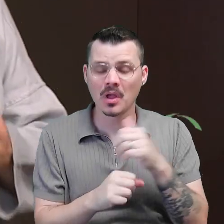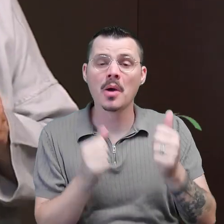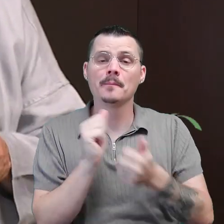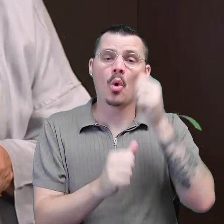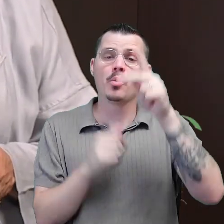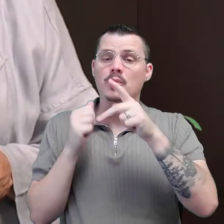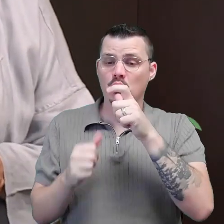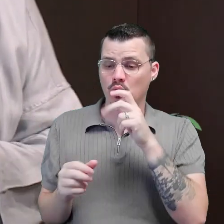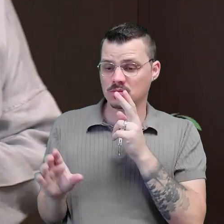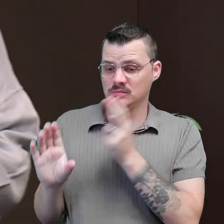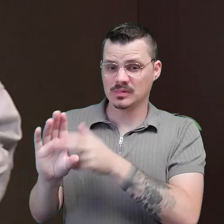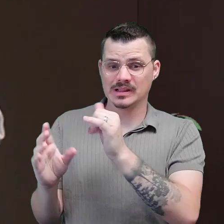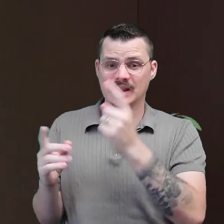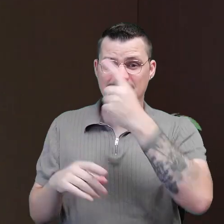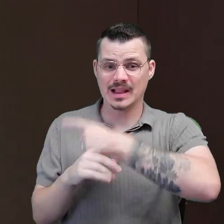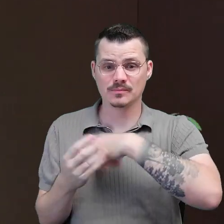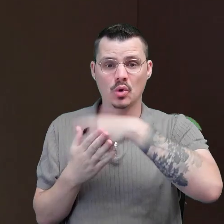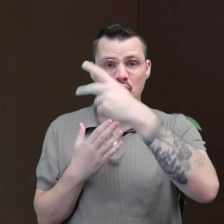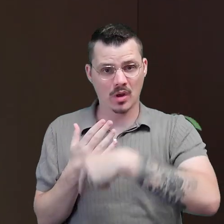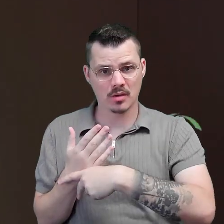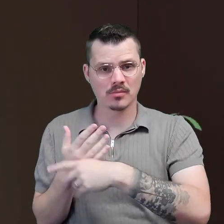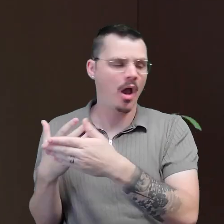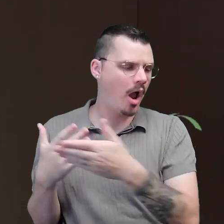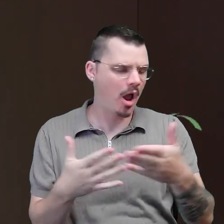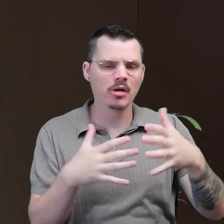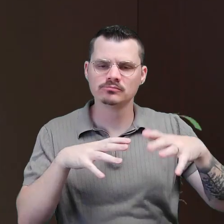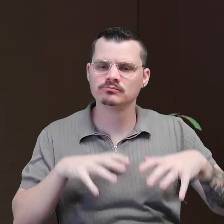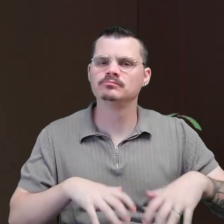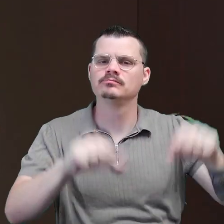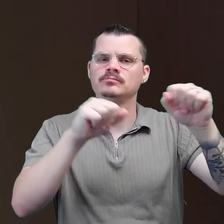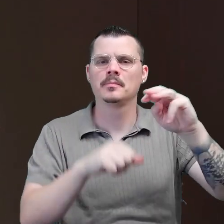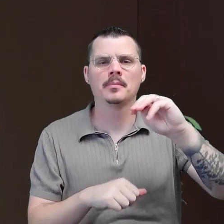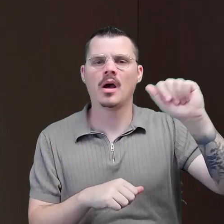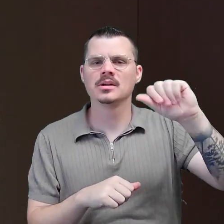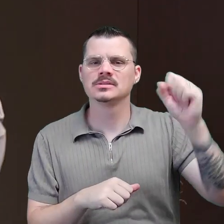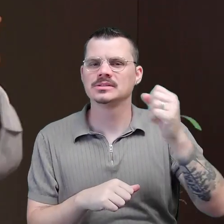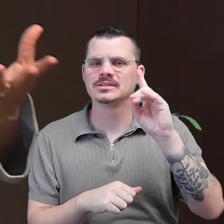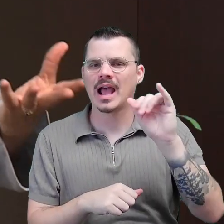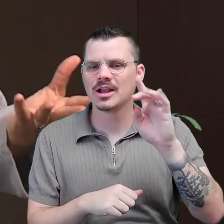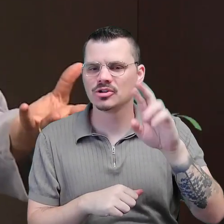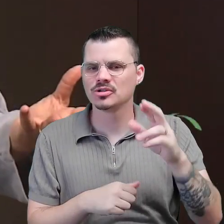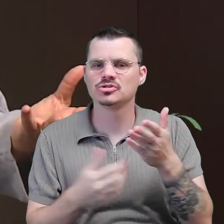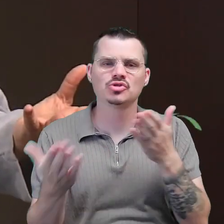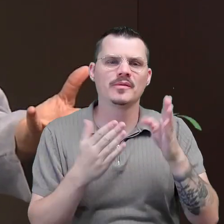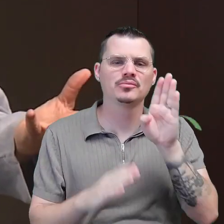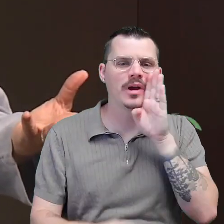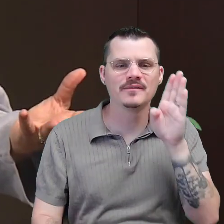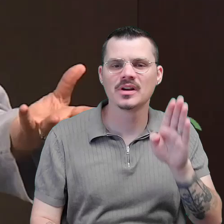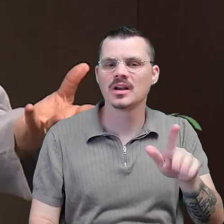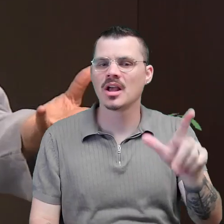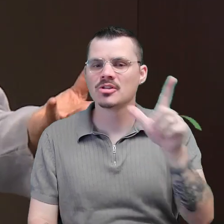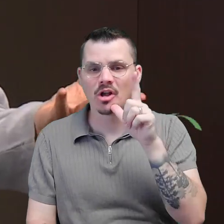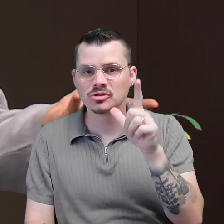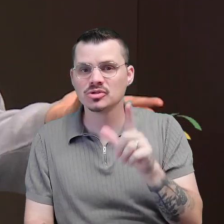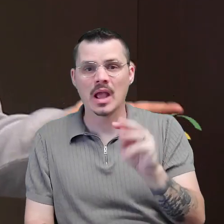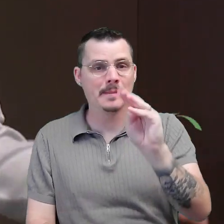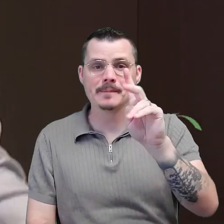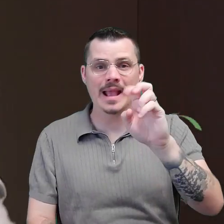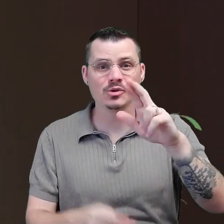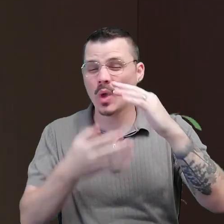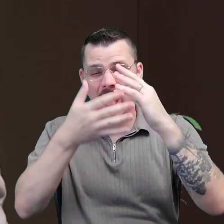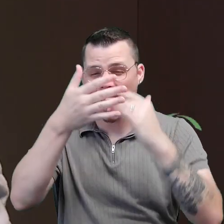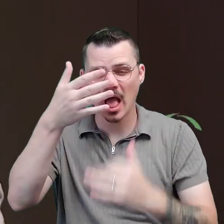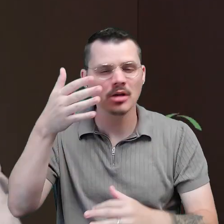of the people that were in that day program took over running Ma's Diner. They served breakfast and lunch. It was not a